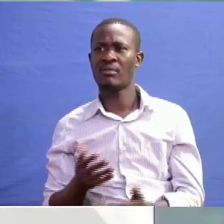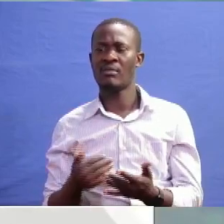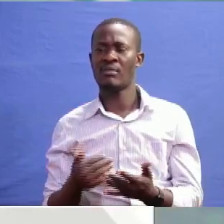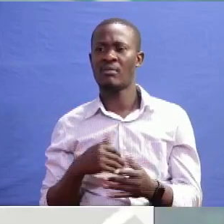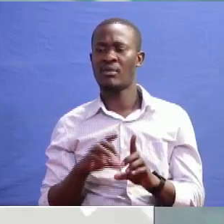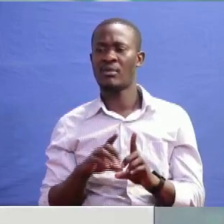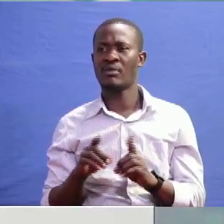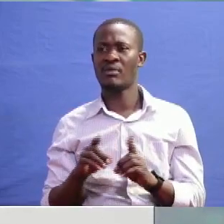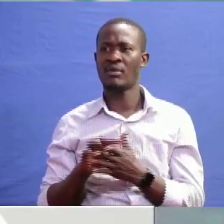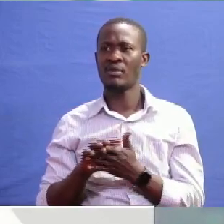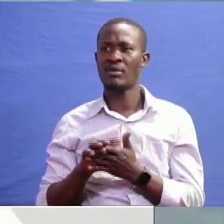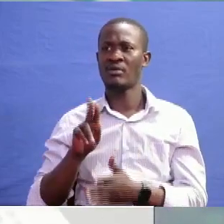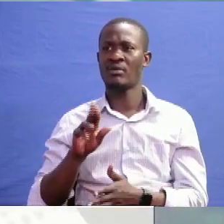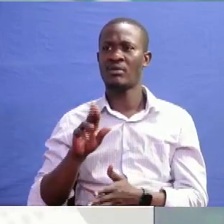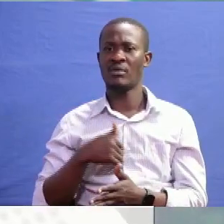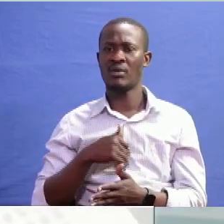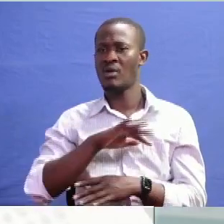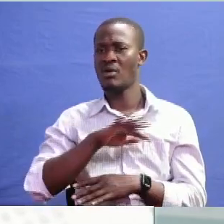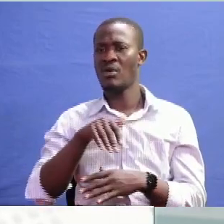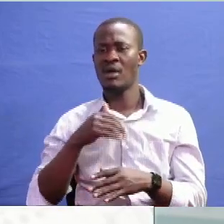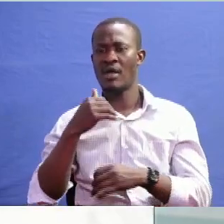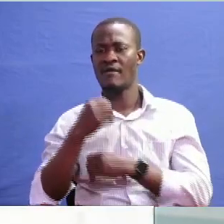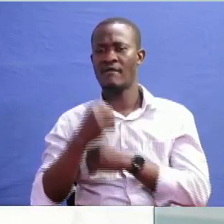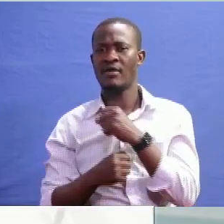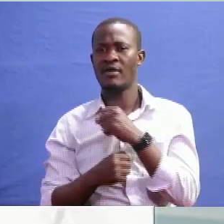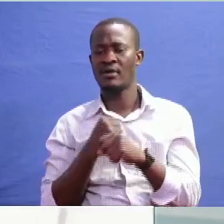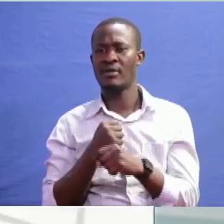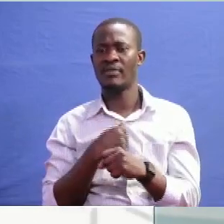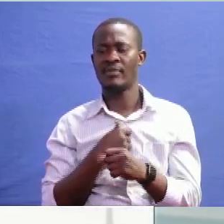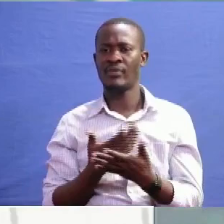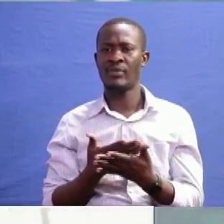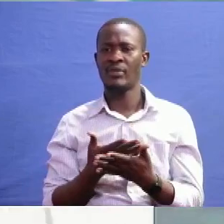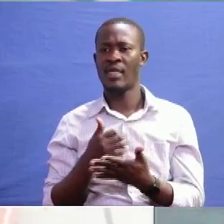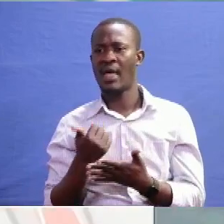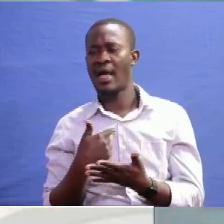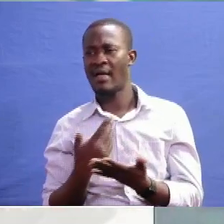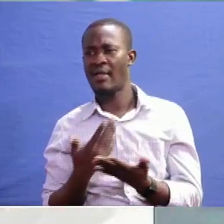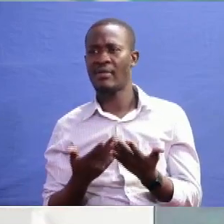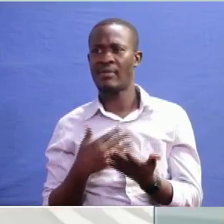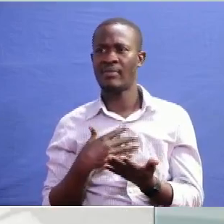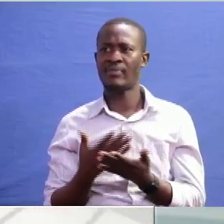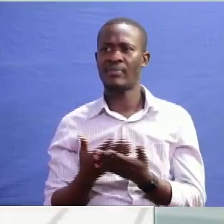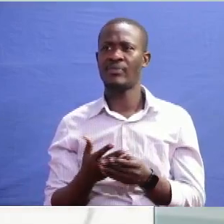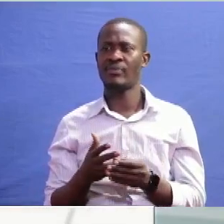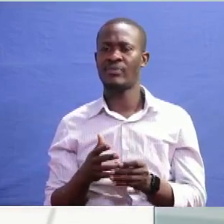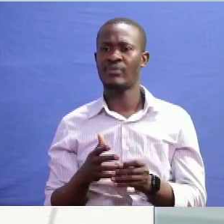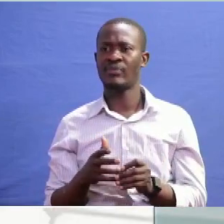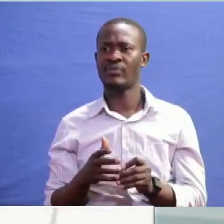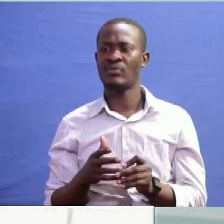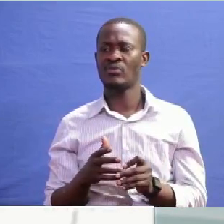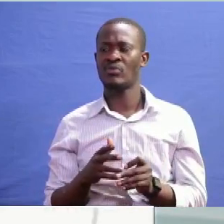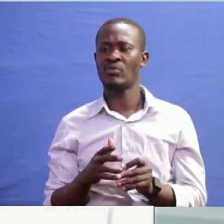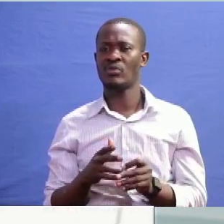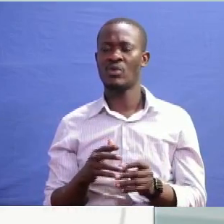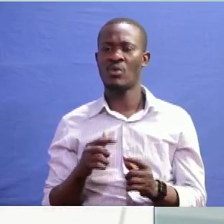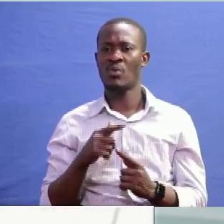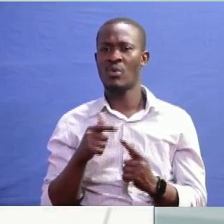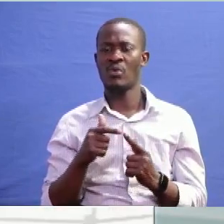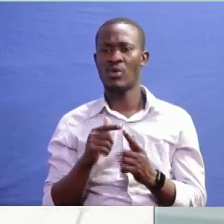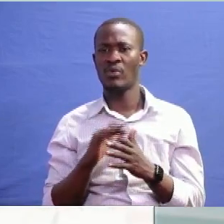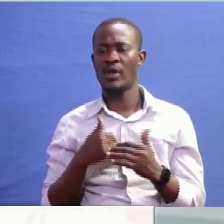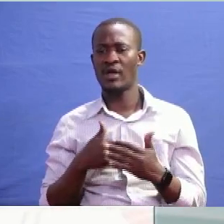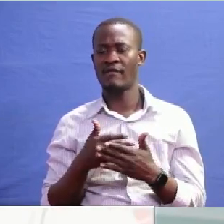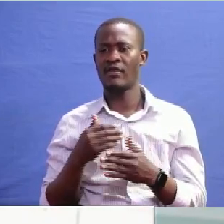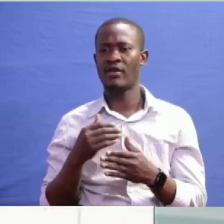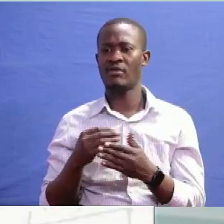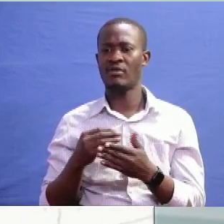medicine, like here in KU, the loan every year. Because the rest of it will be a scholarship. Are you talking about after you're done